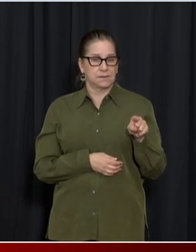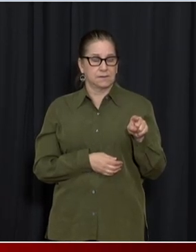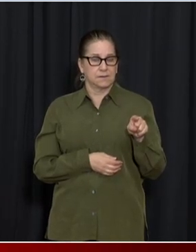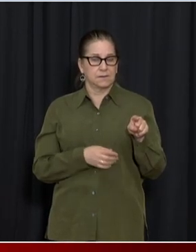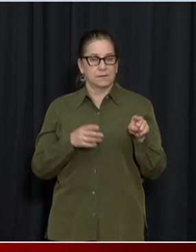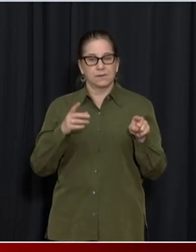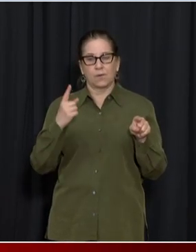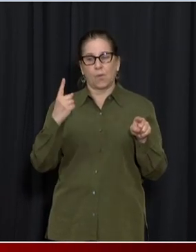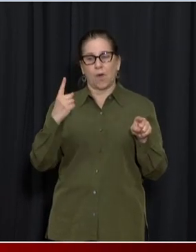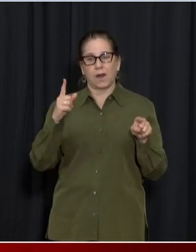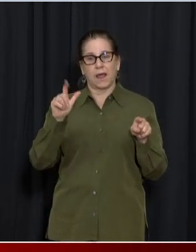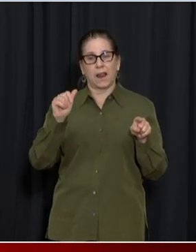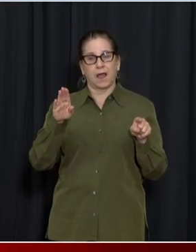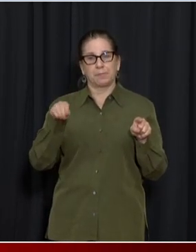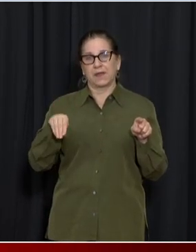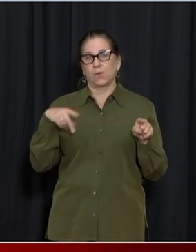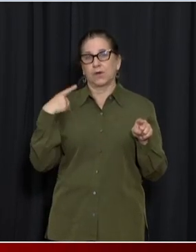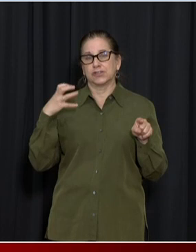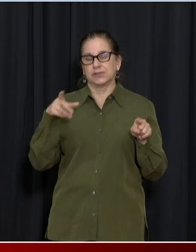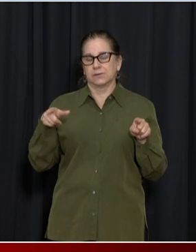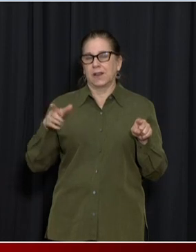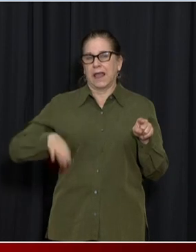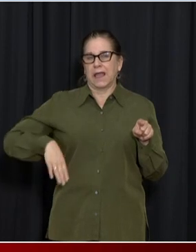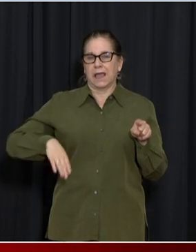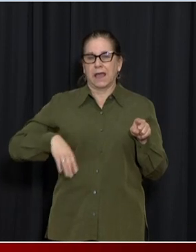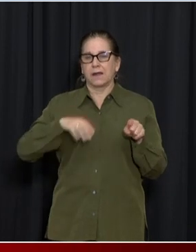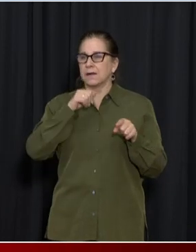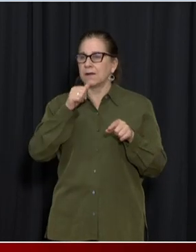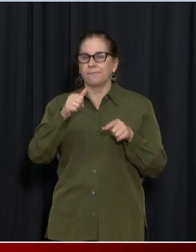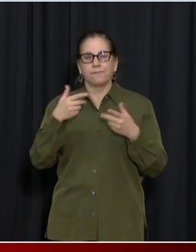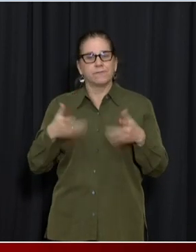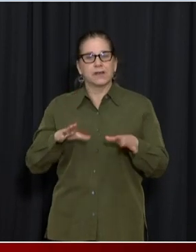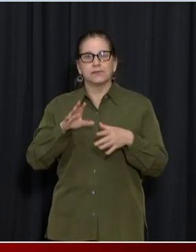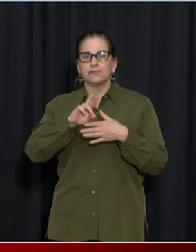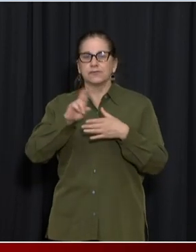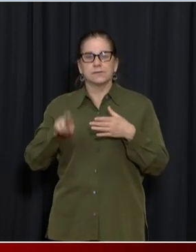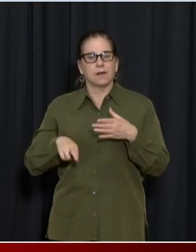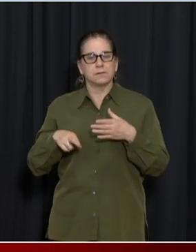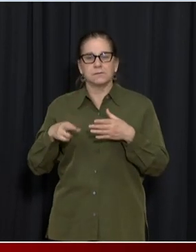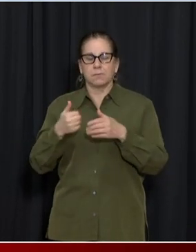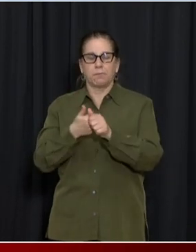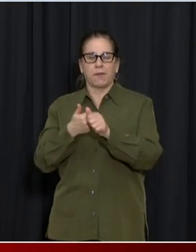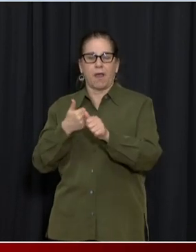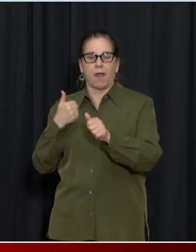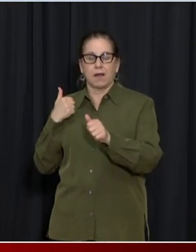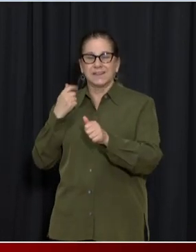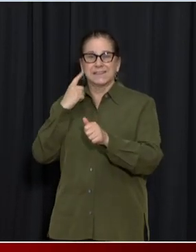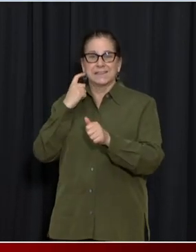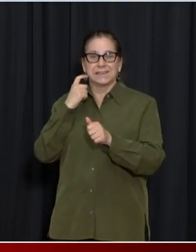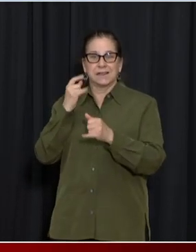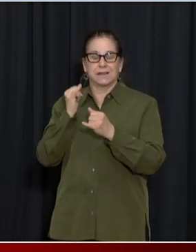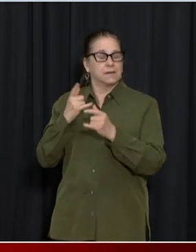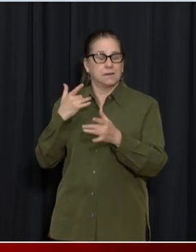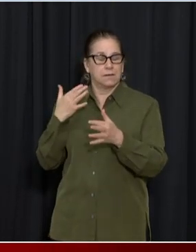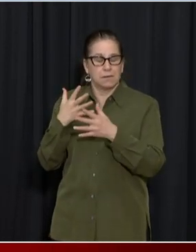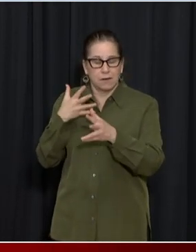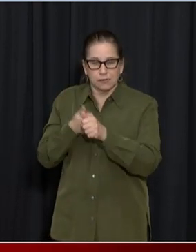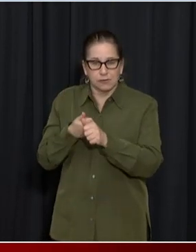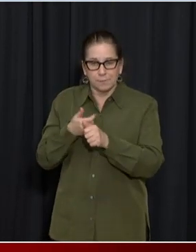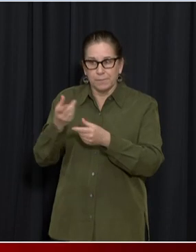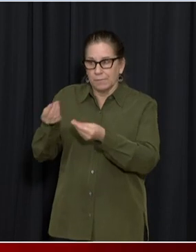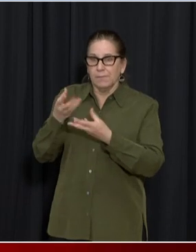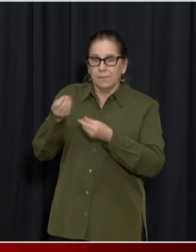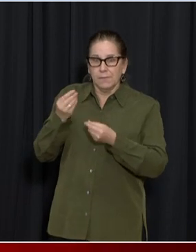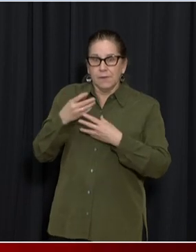So they all of a sudden reported to us a number of cases where individuals may have been tested at various points